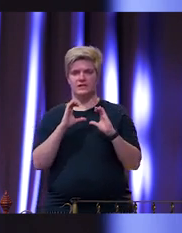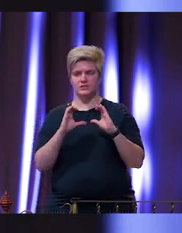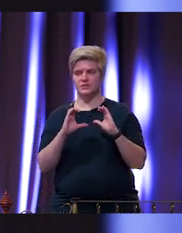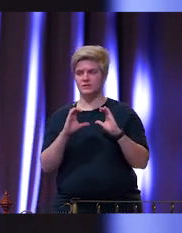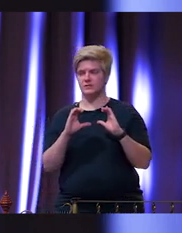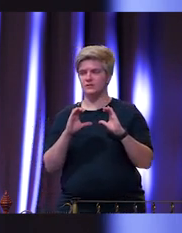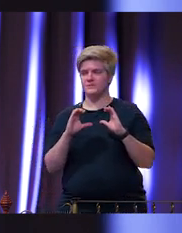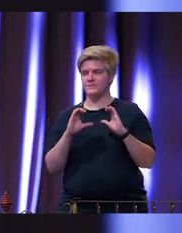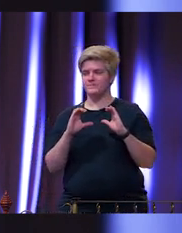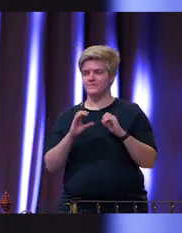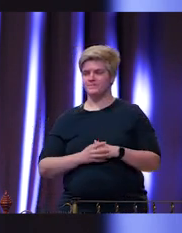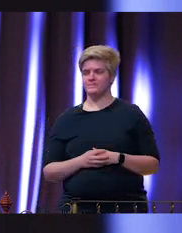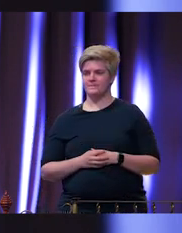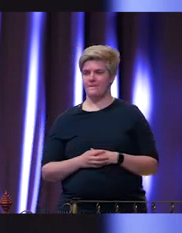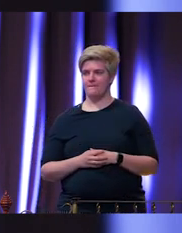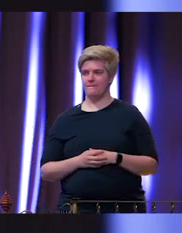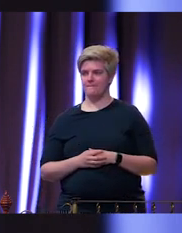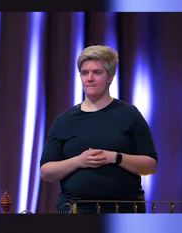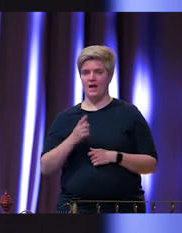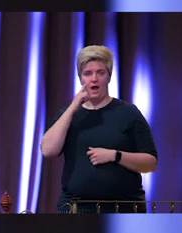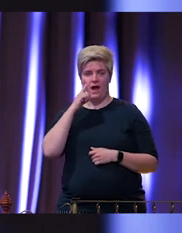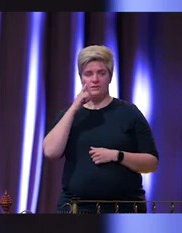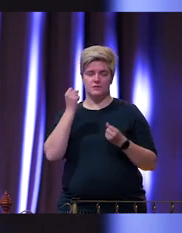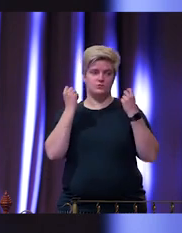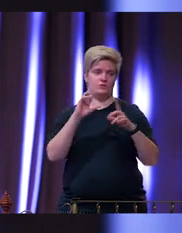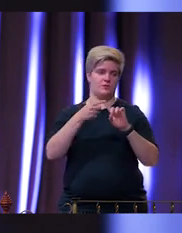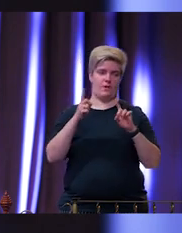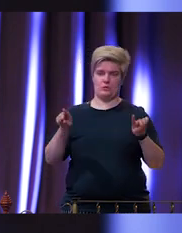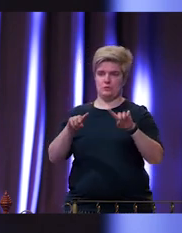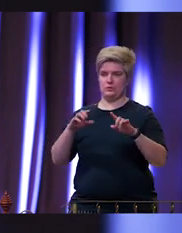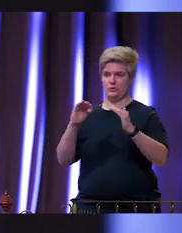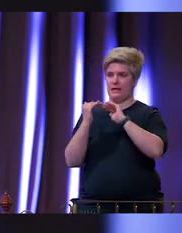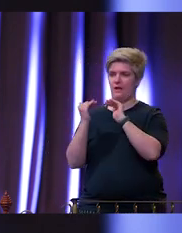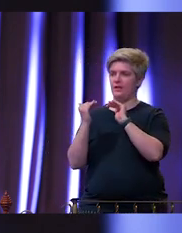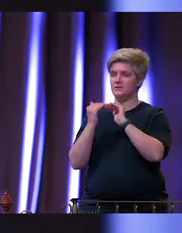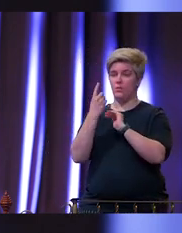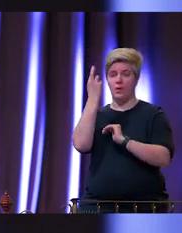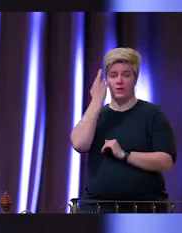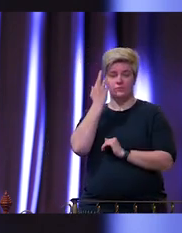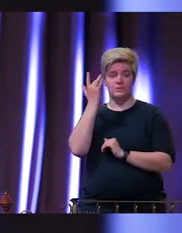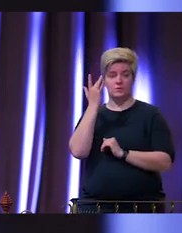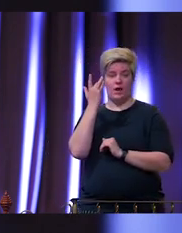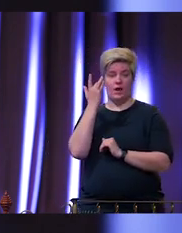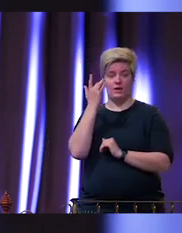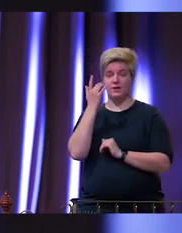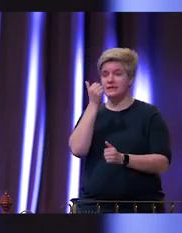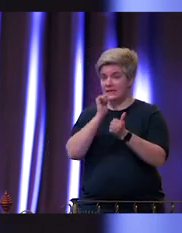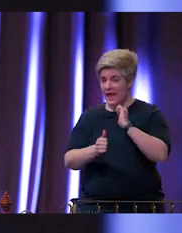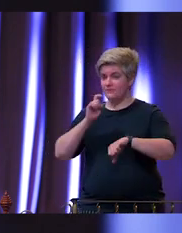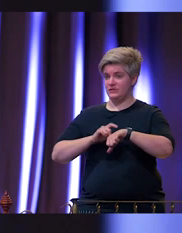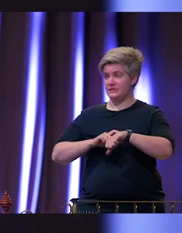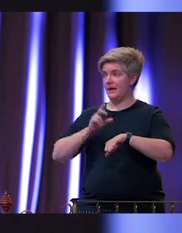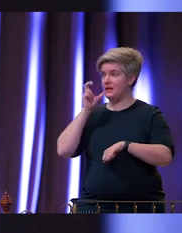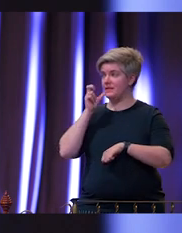I think the world of you as colleagues, and one of the reasons why is because every time I listen to you, you share your humanity. And it's